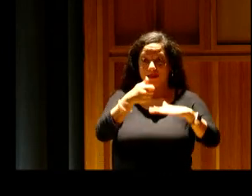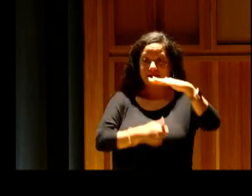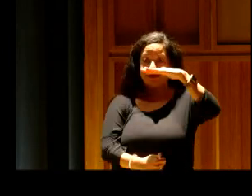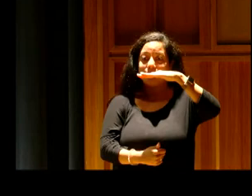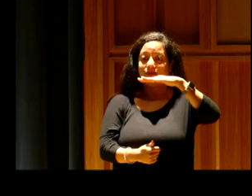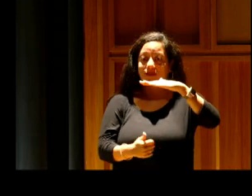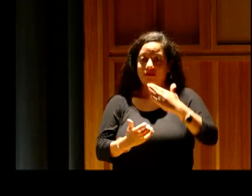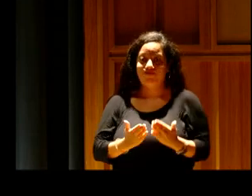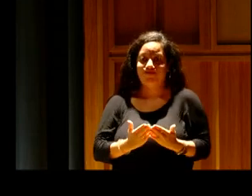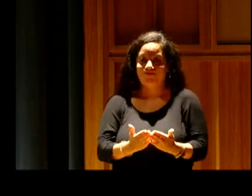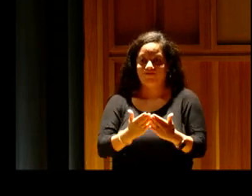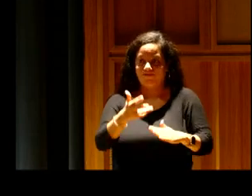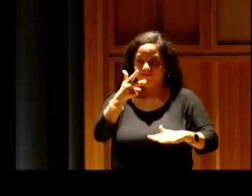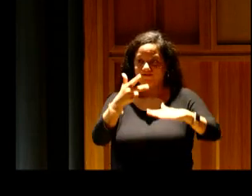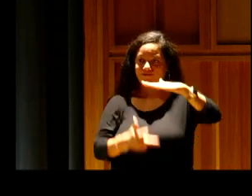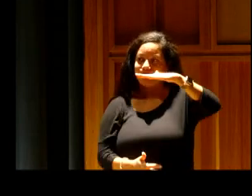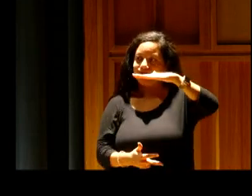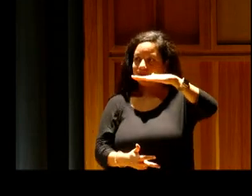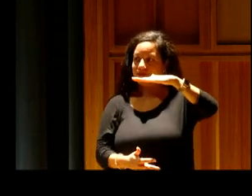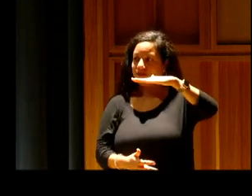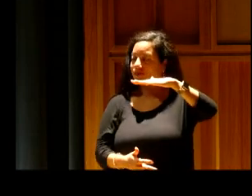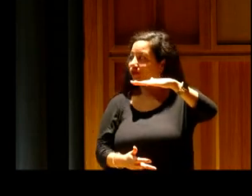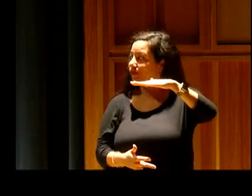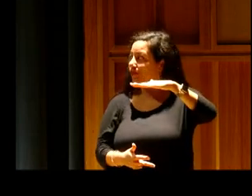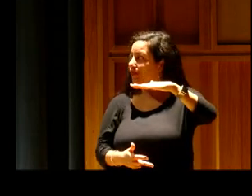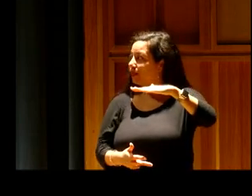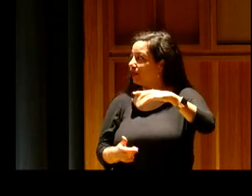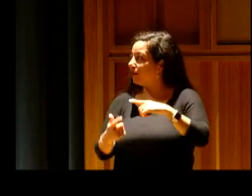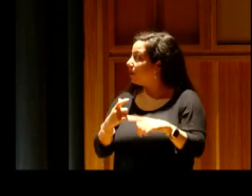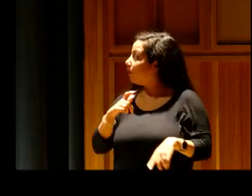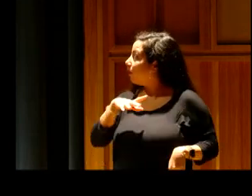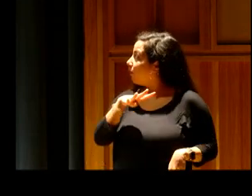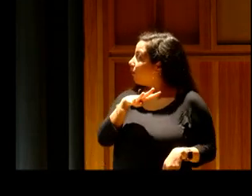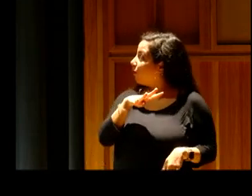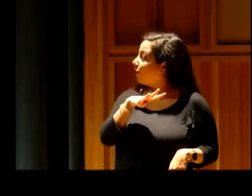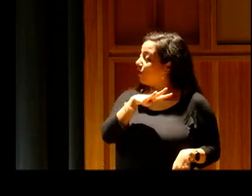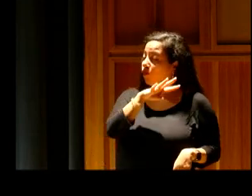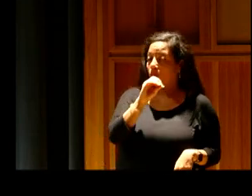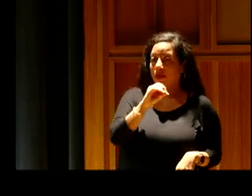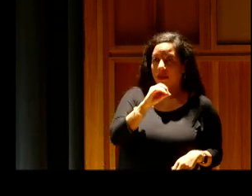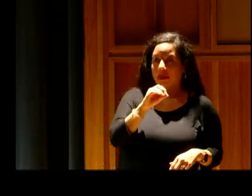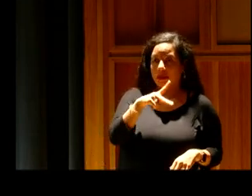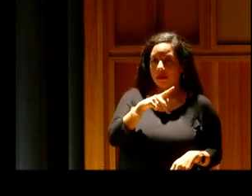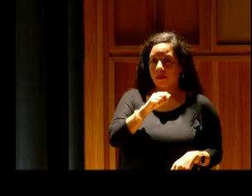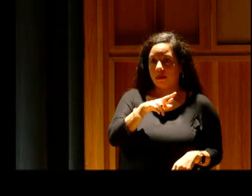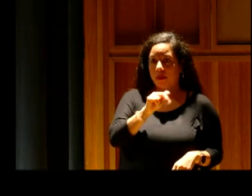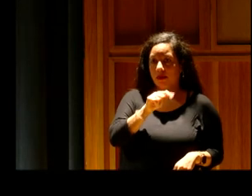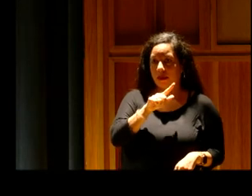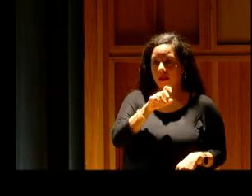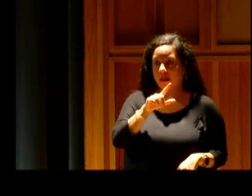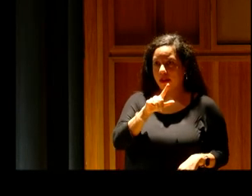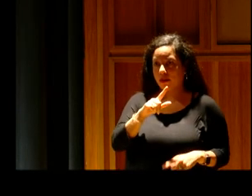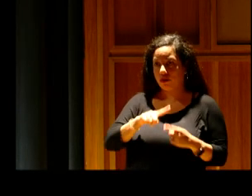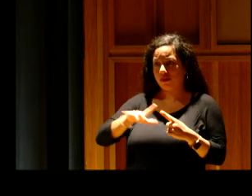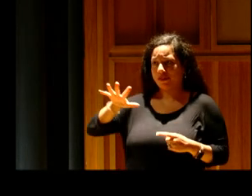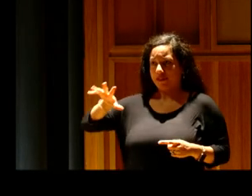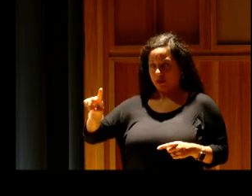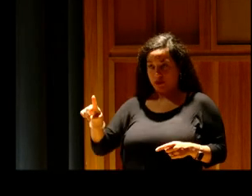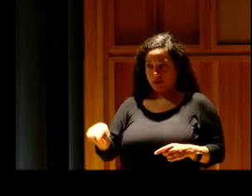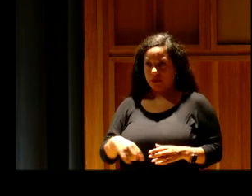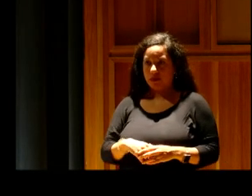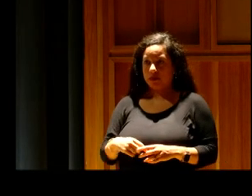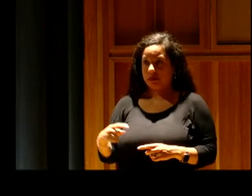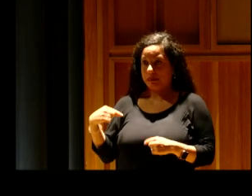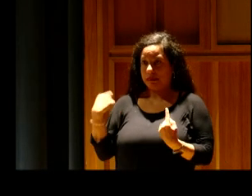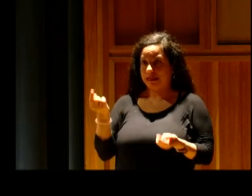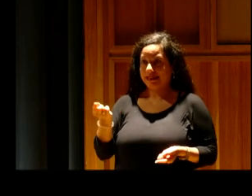their limits from the 40th parallel to the 51st since the 1980s. And of